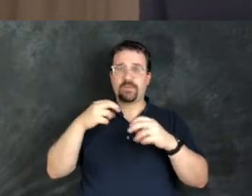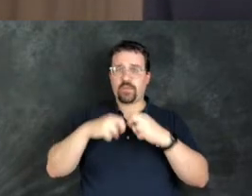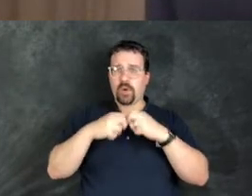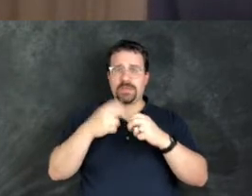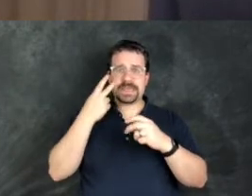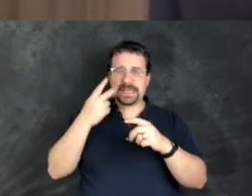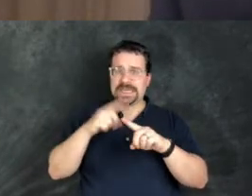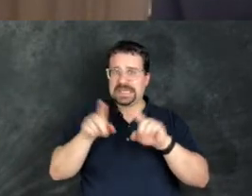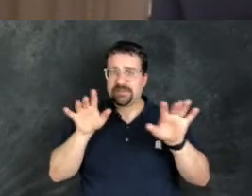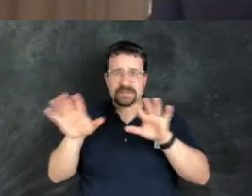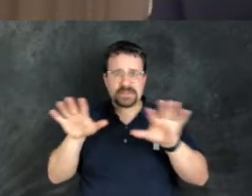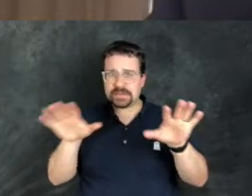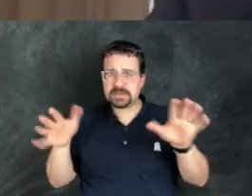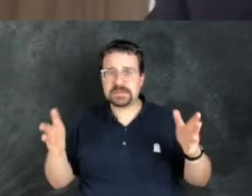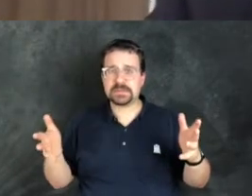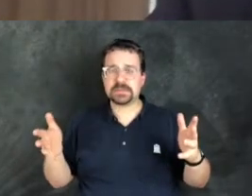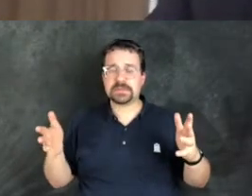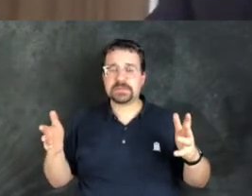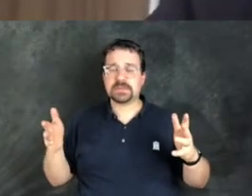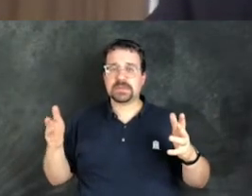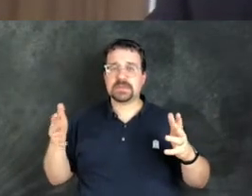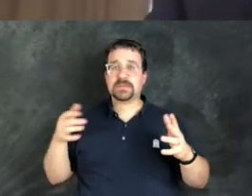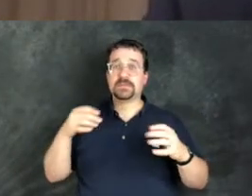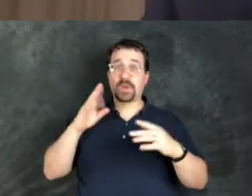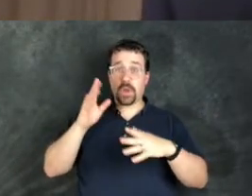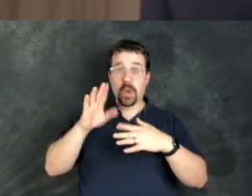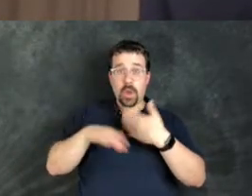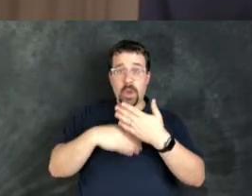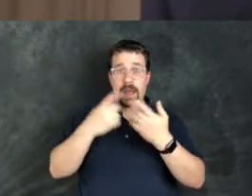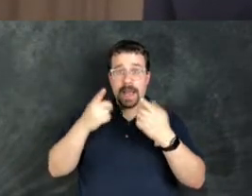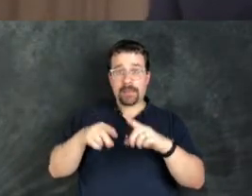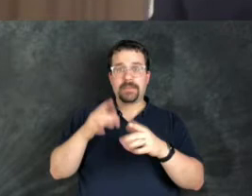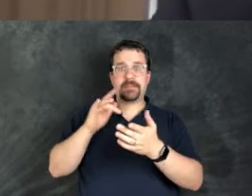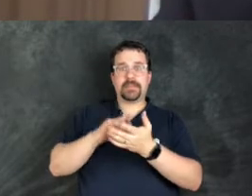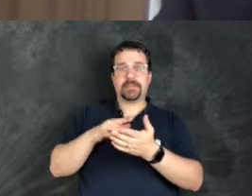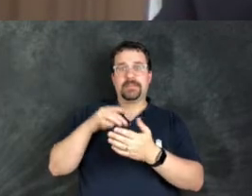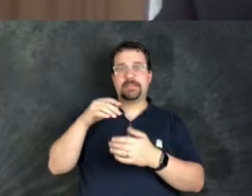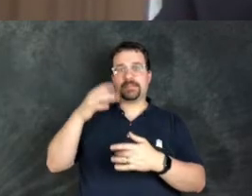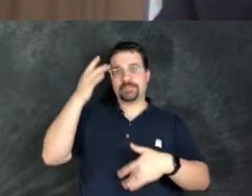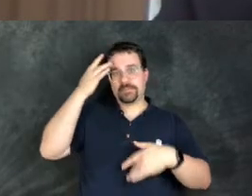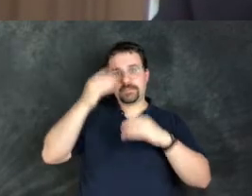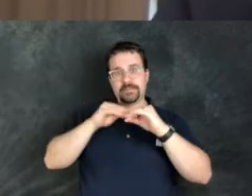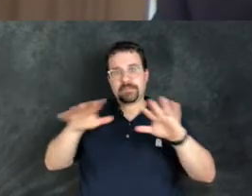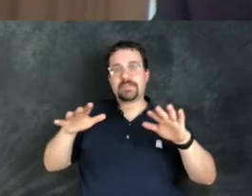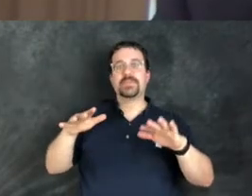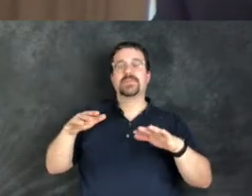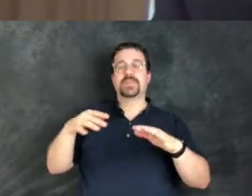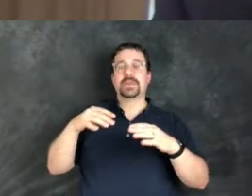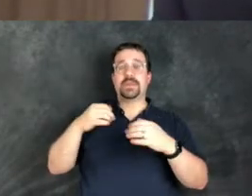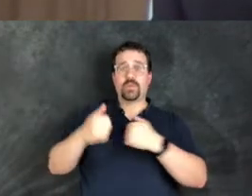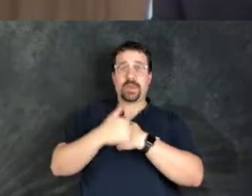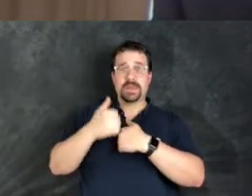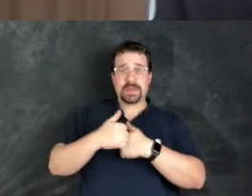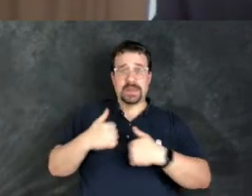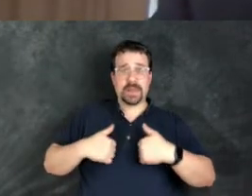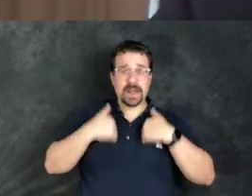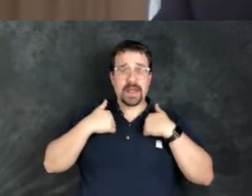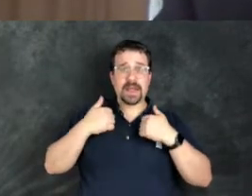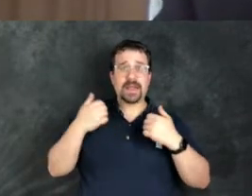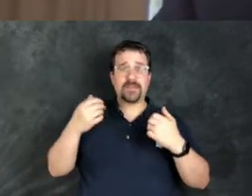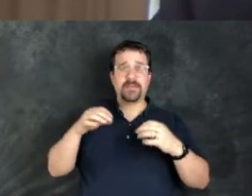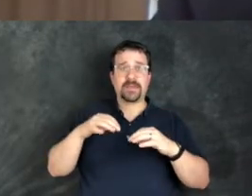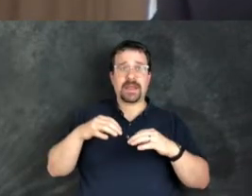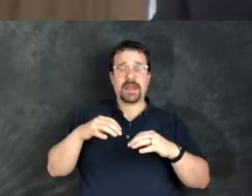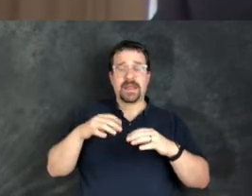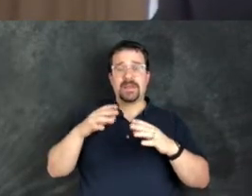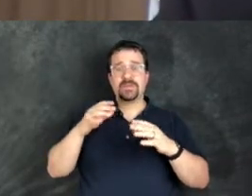them apart. And all this is happening in the middle of a pandemic that threatens the lives and the livelihoods